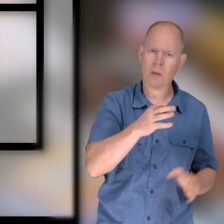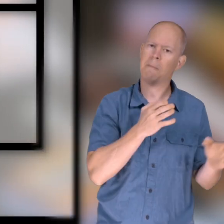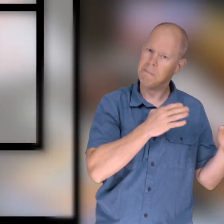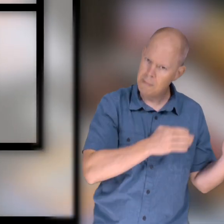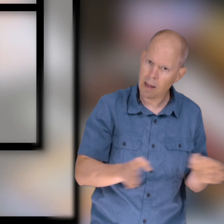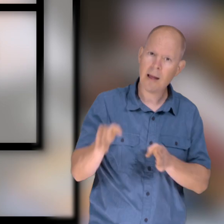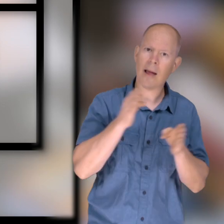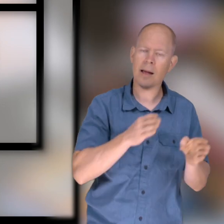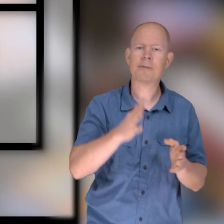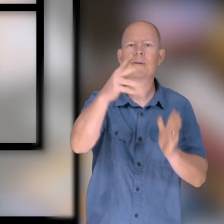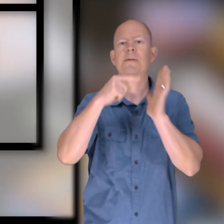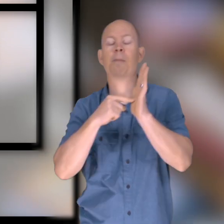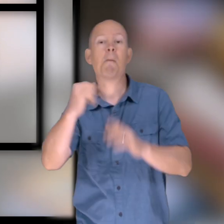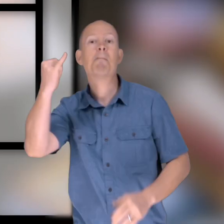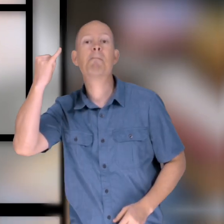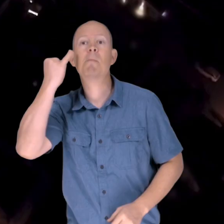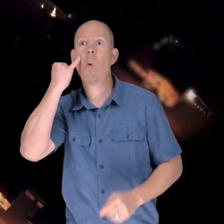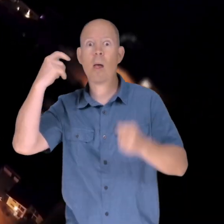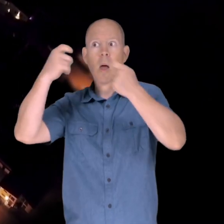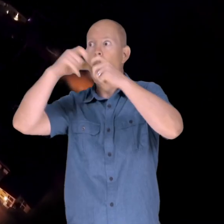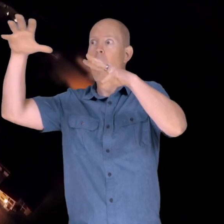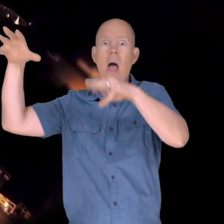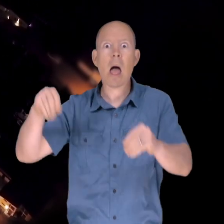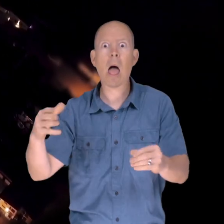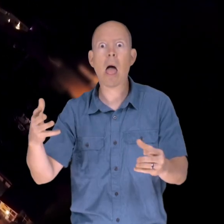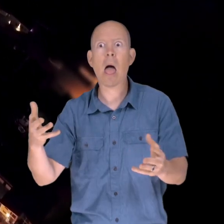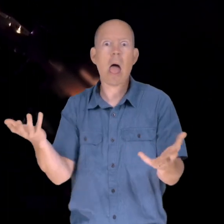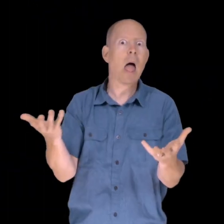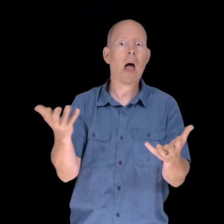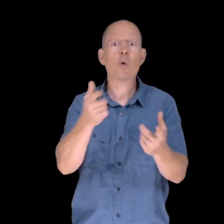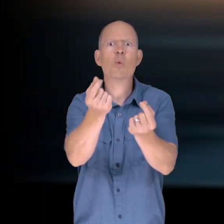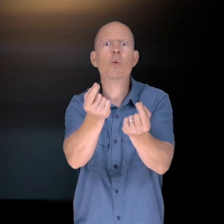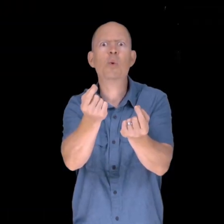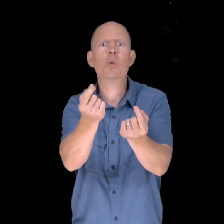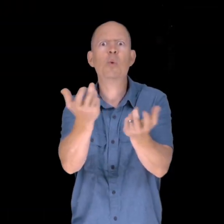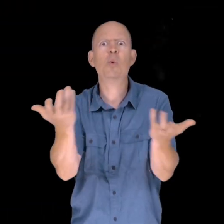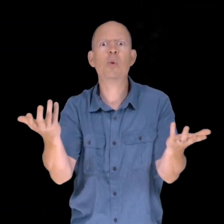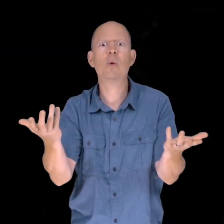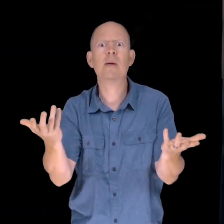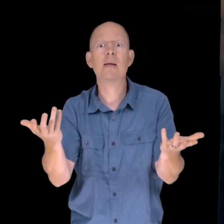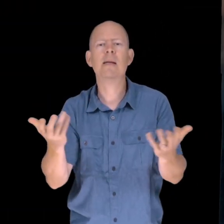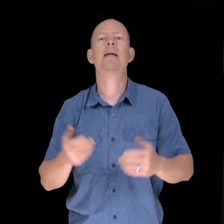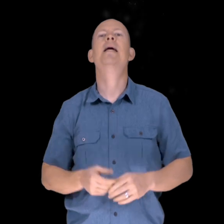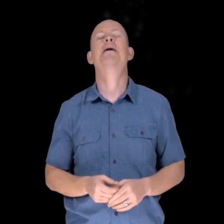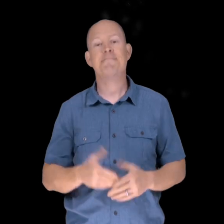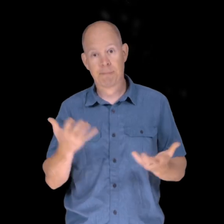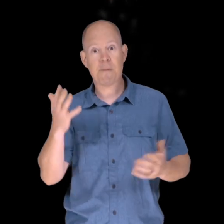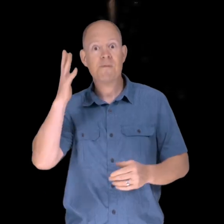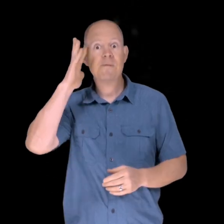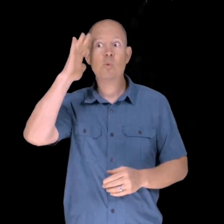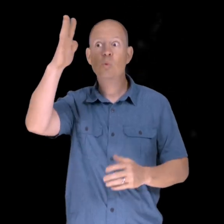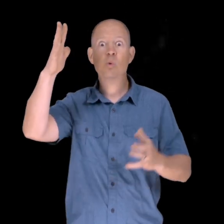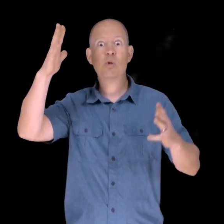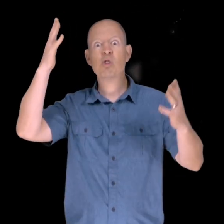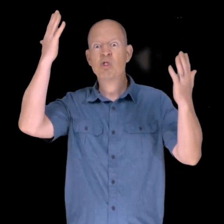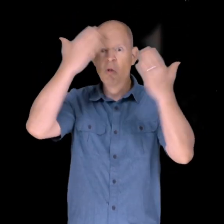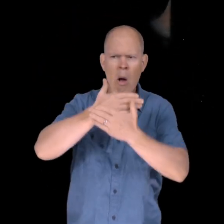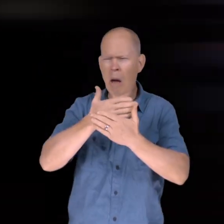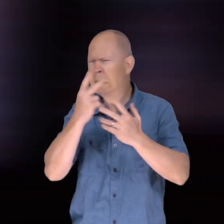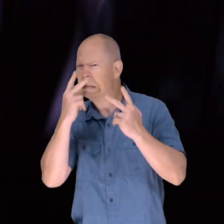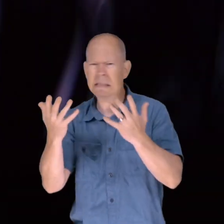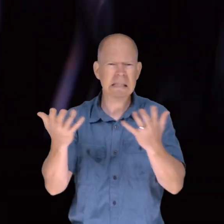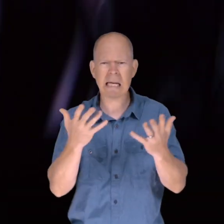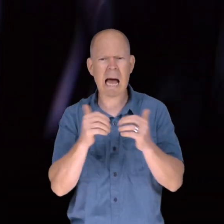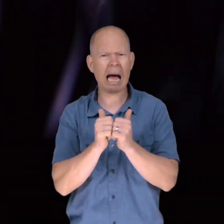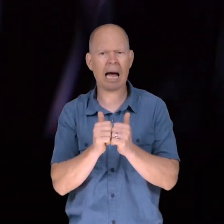have a plan. For example, if the electricity goes off, what do you need to do to make sure you can see in the dark,